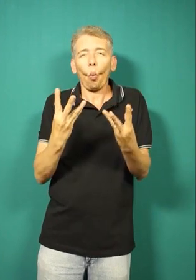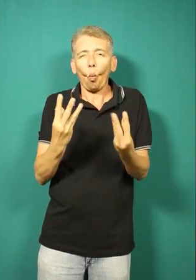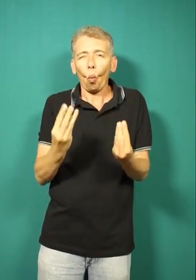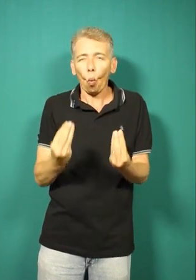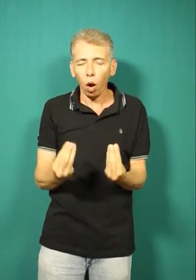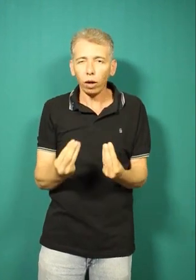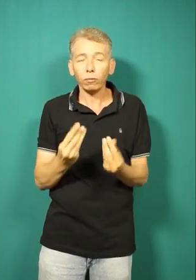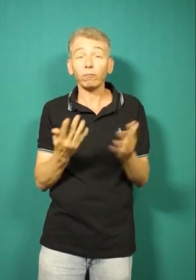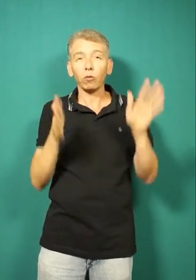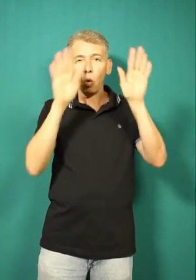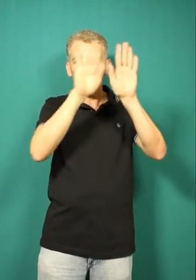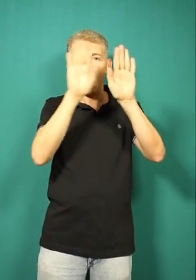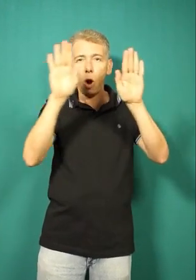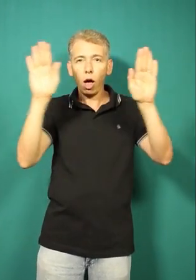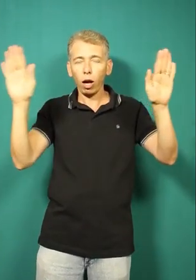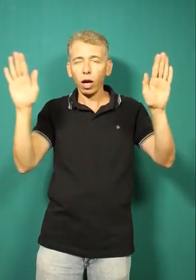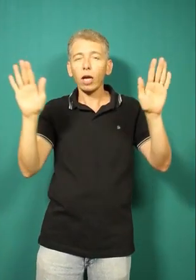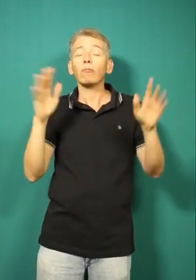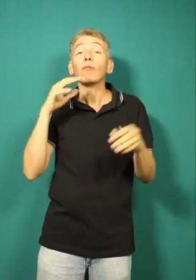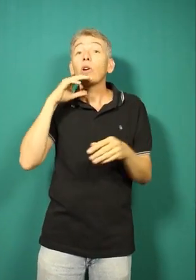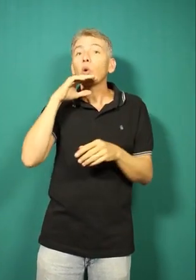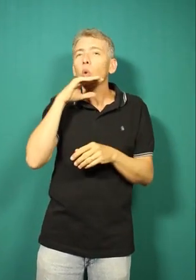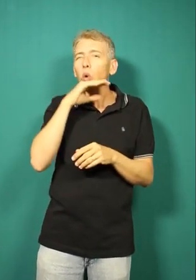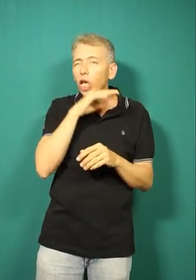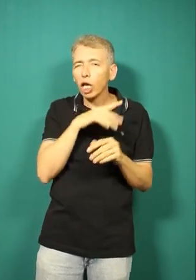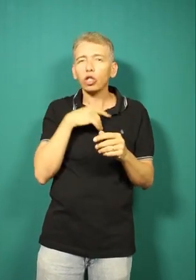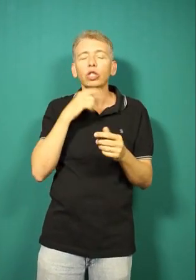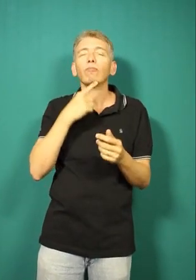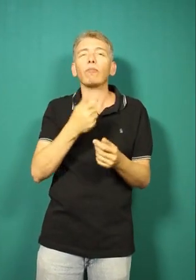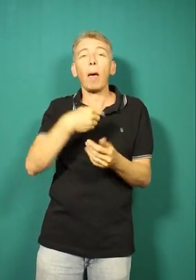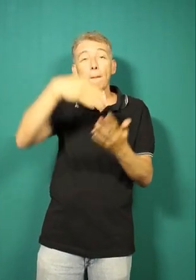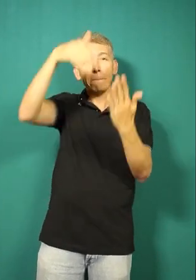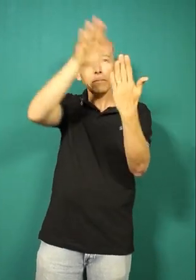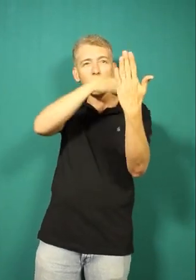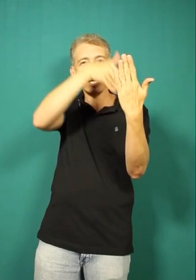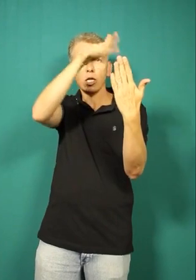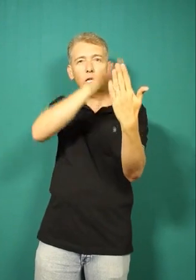They are then smoothed onto the heated surface by brush.